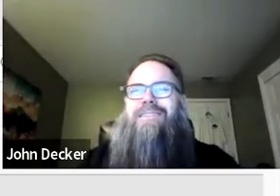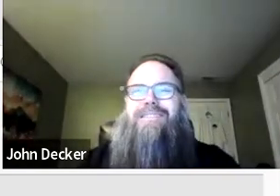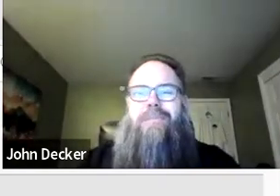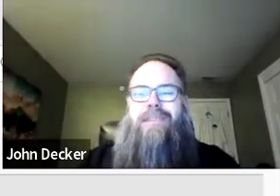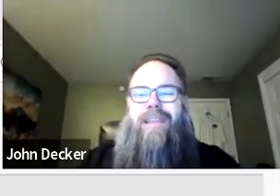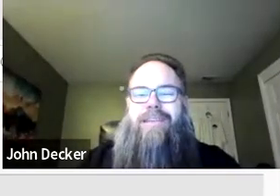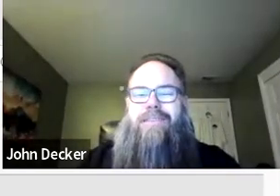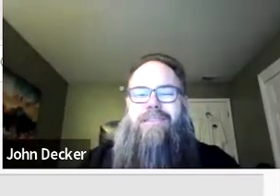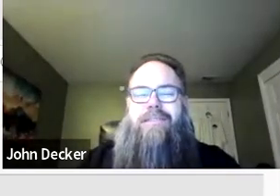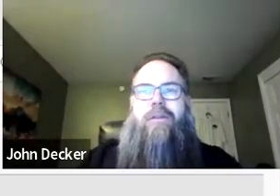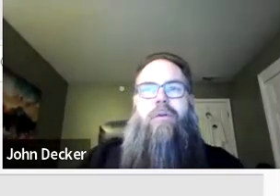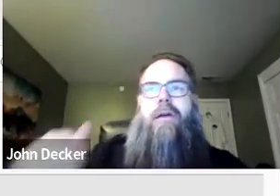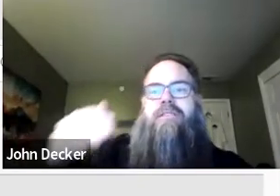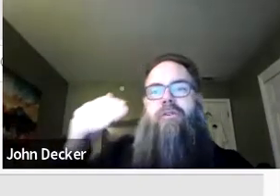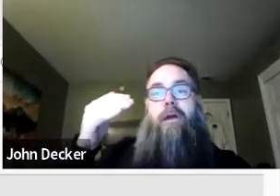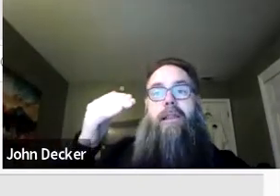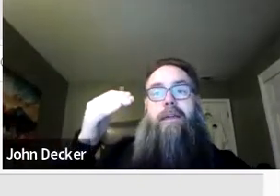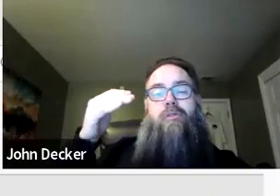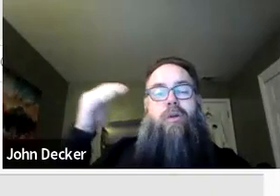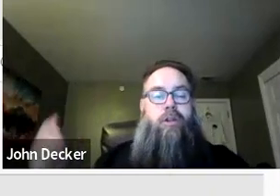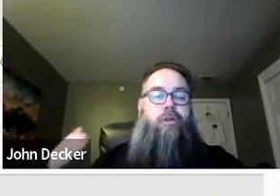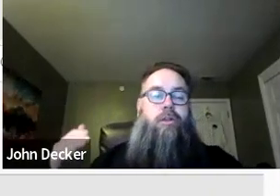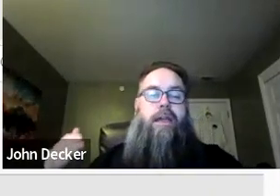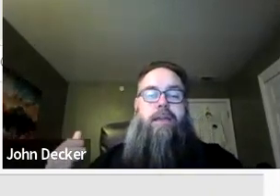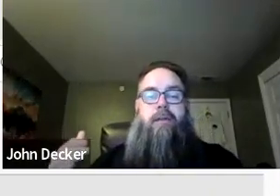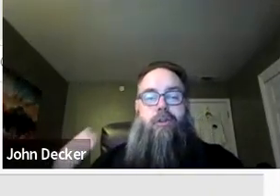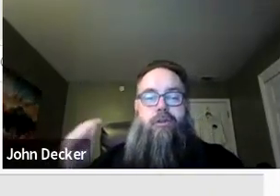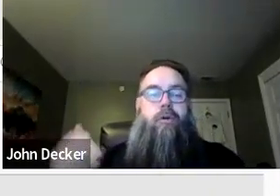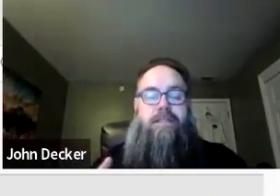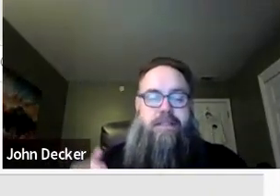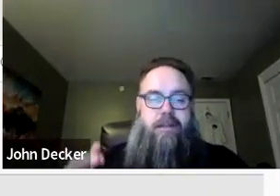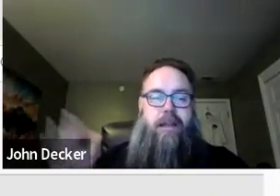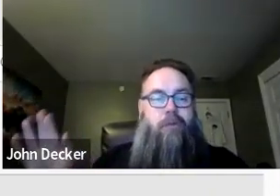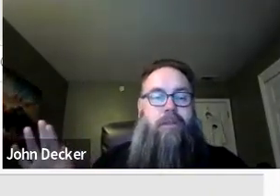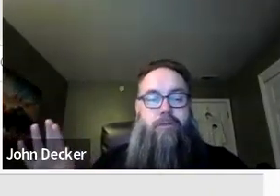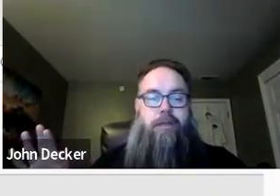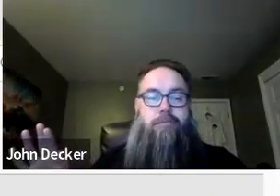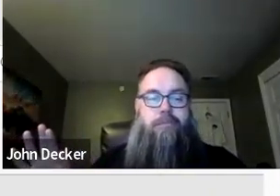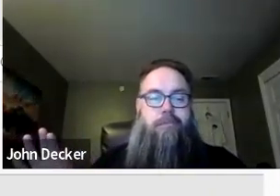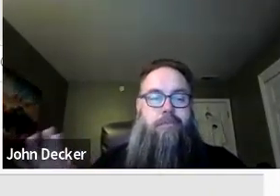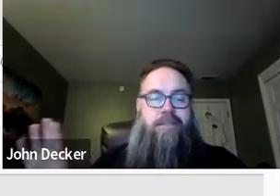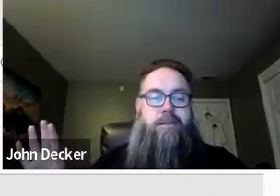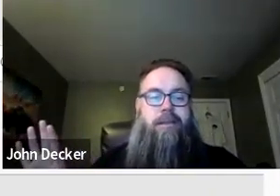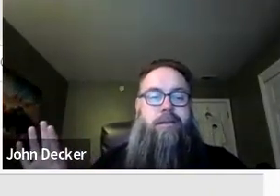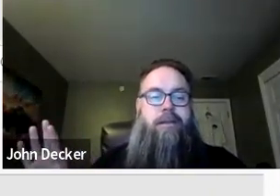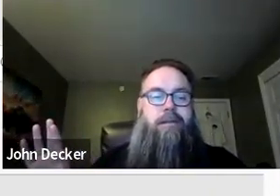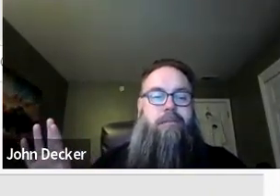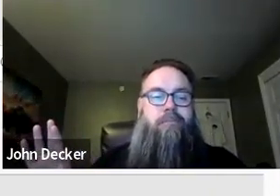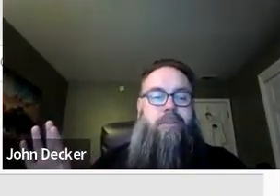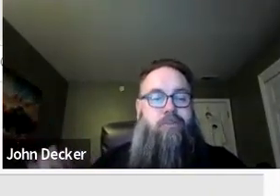But that doesn't mean that, like, you know, so like if you bring on a new client, your new auth is going to be at an hourly rate,